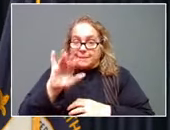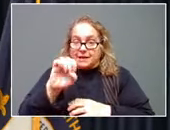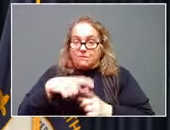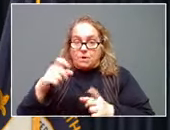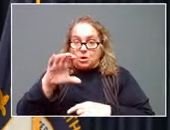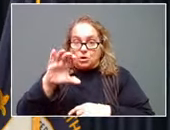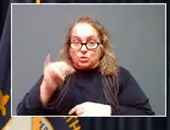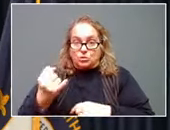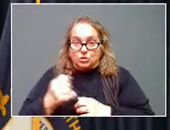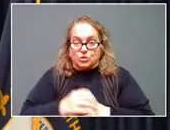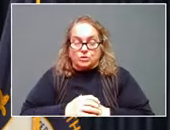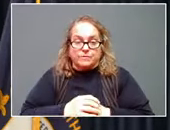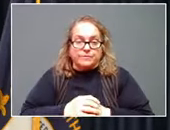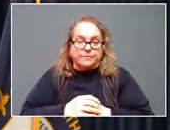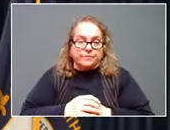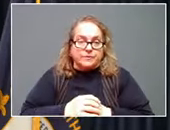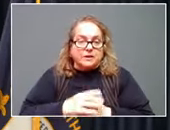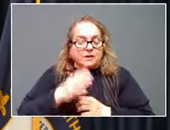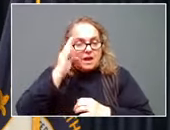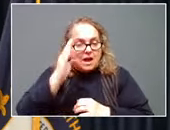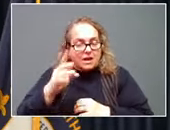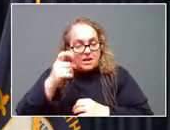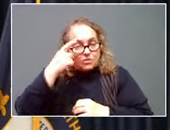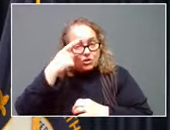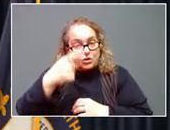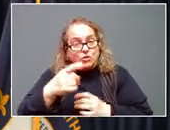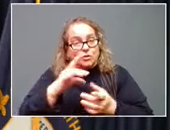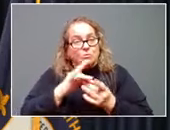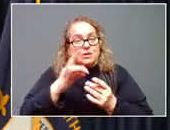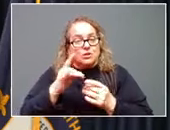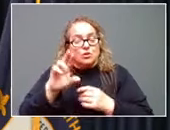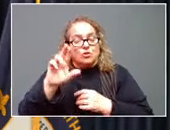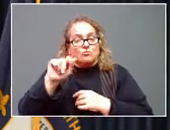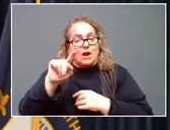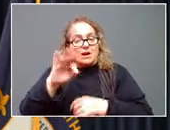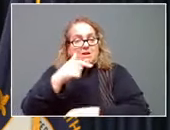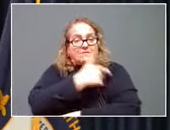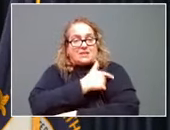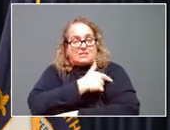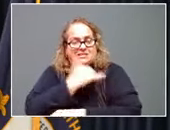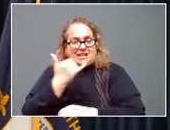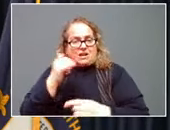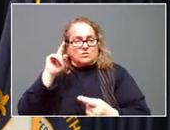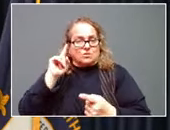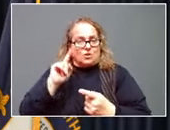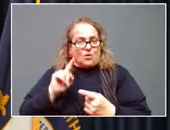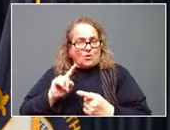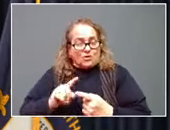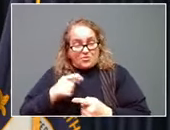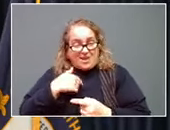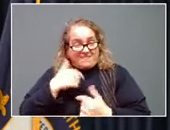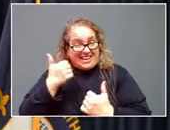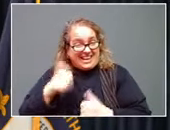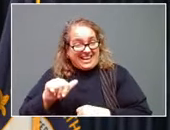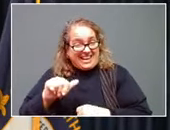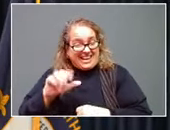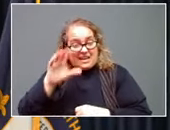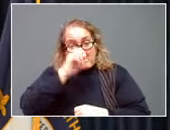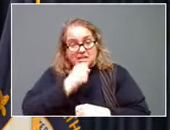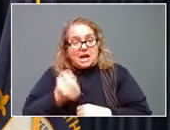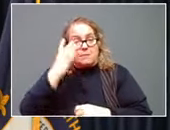Hi, Governor. You mentioned that the rate of vaccination is slowing a bit. I wondered if you had any kind of current estimates on the number of people a day or week that are